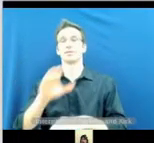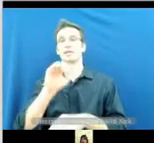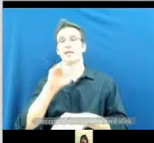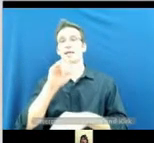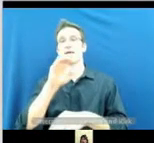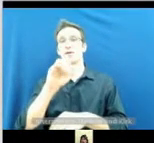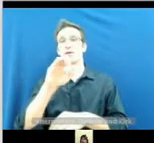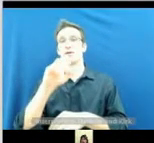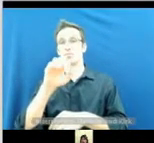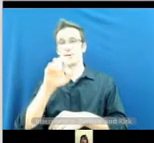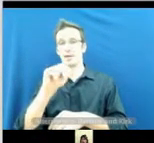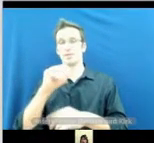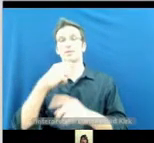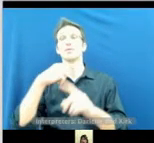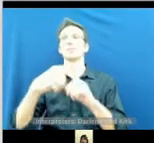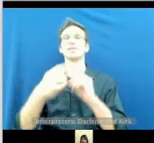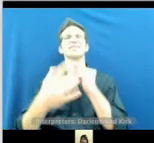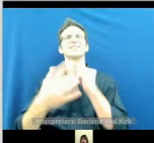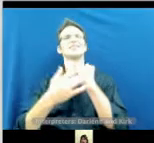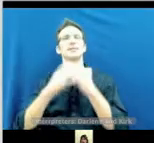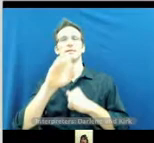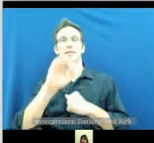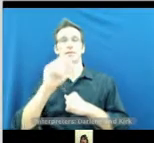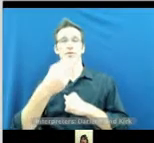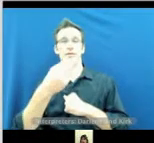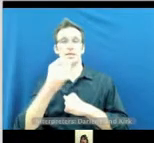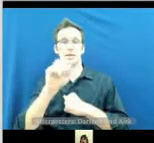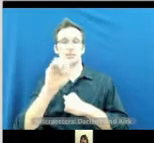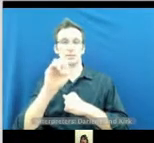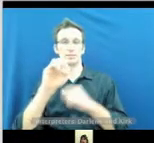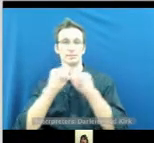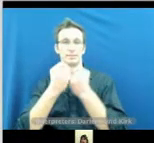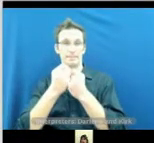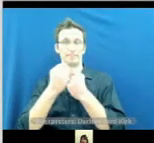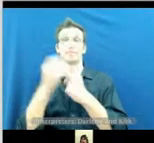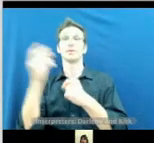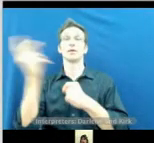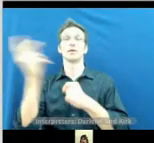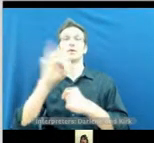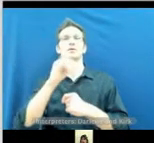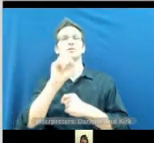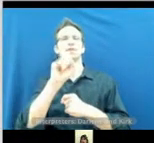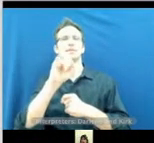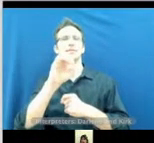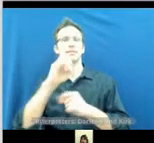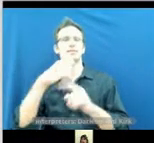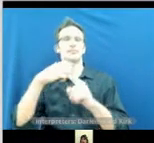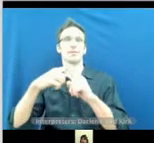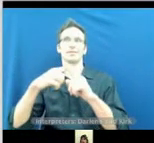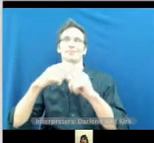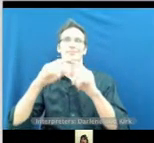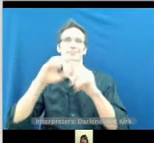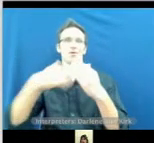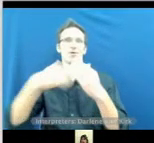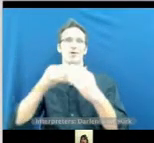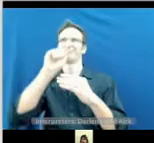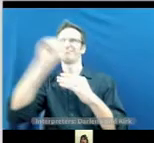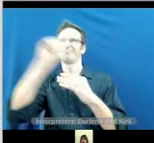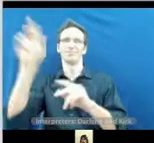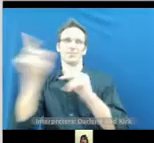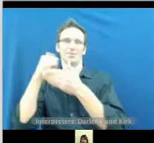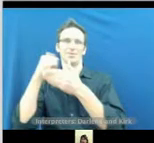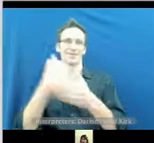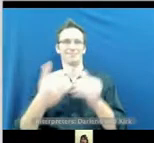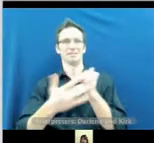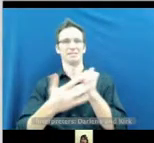clearinghouse team, which is Jessie and all her helpers. So without further ado, I would